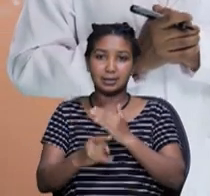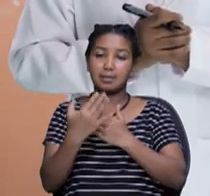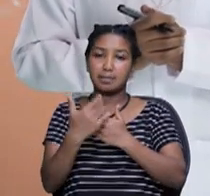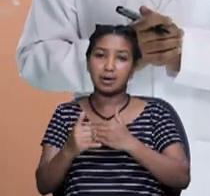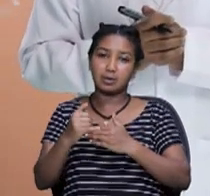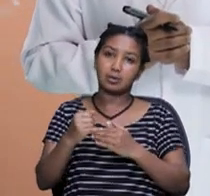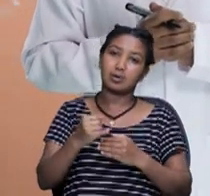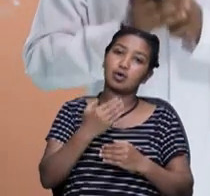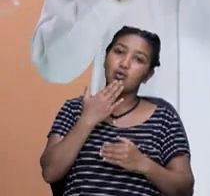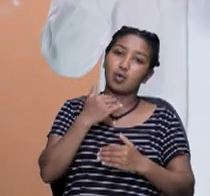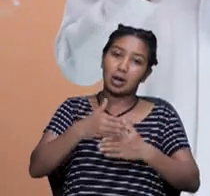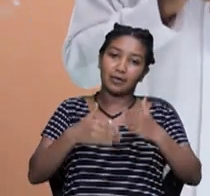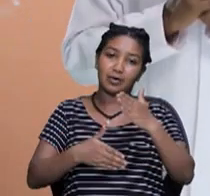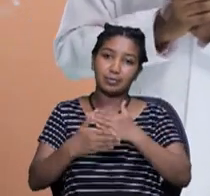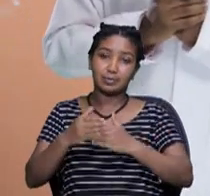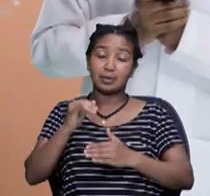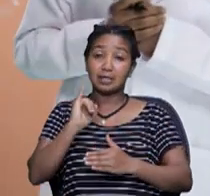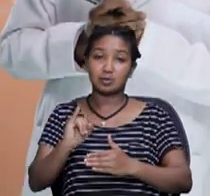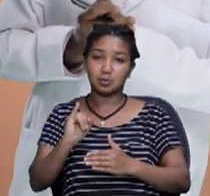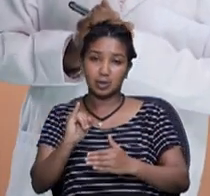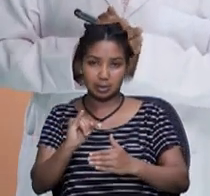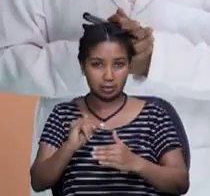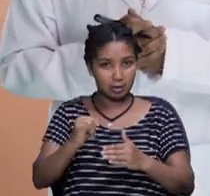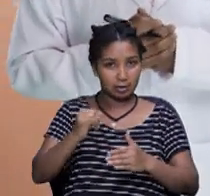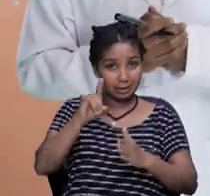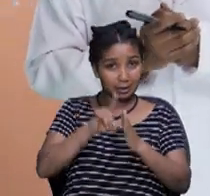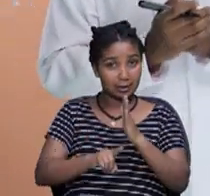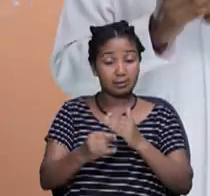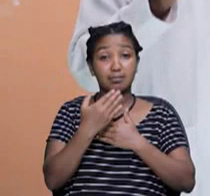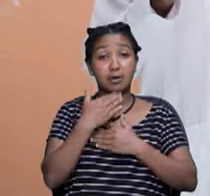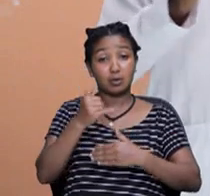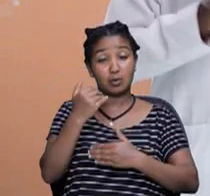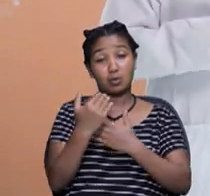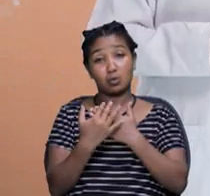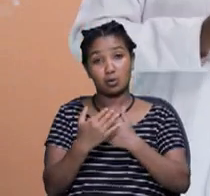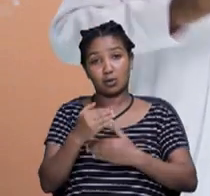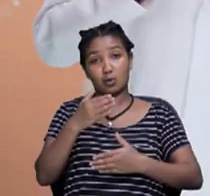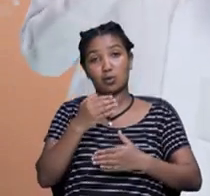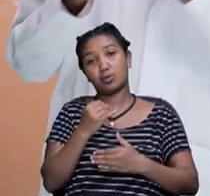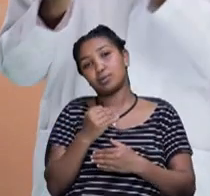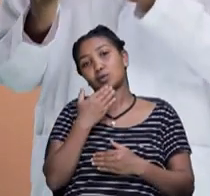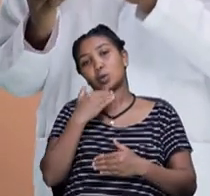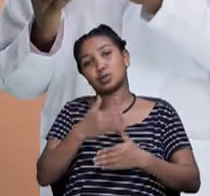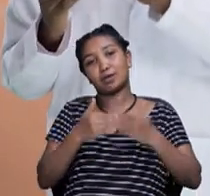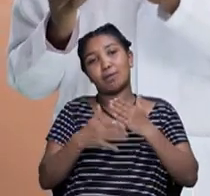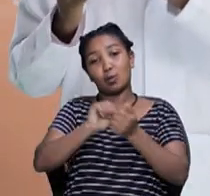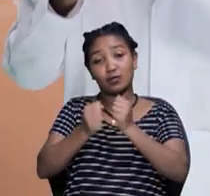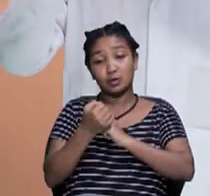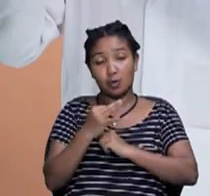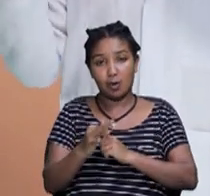level? Insulin decrease blood glucose level, one, by conversion